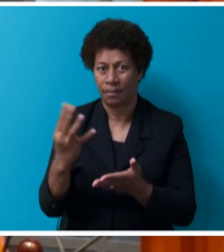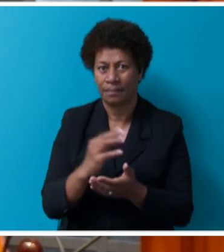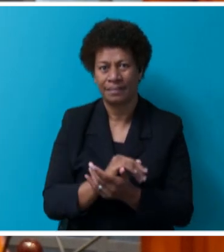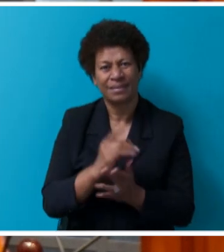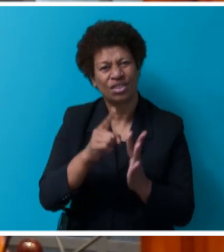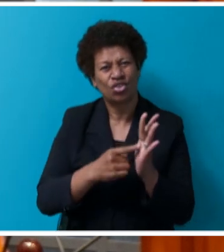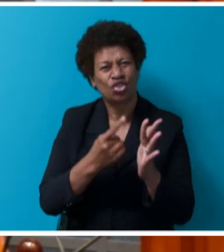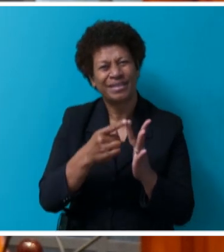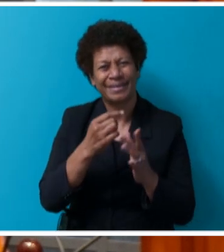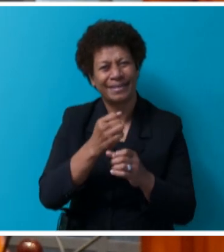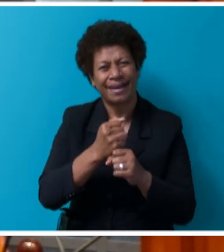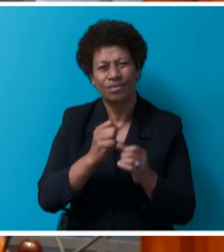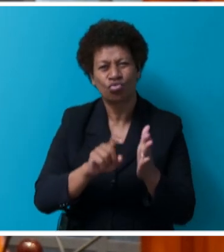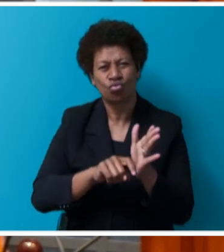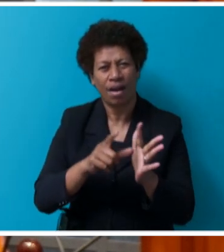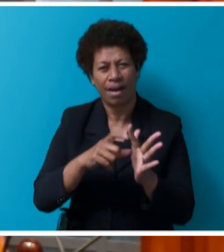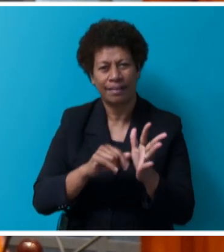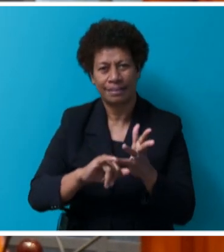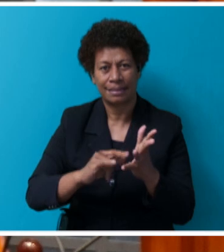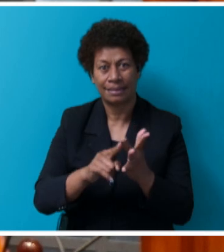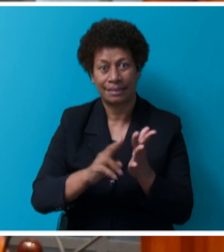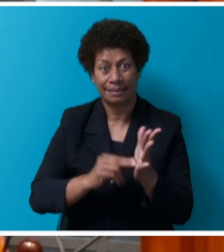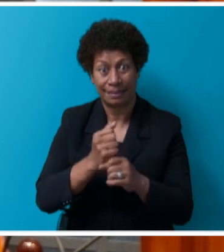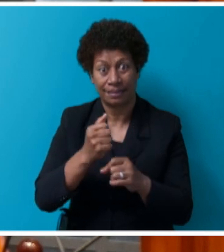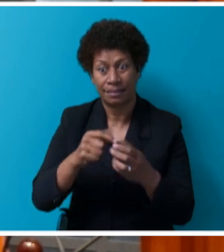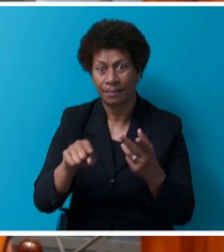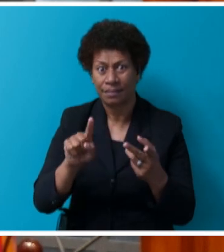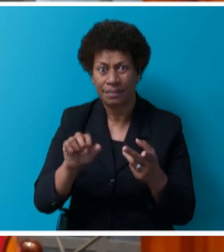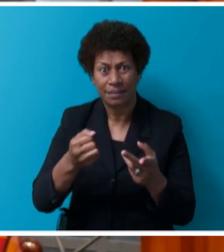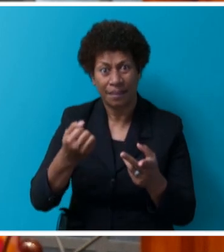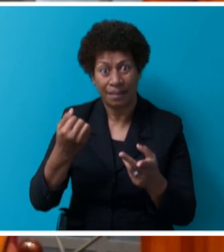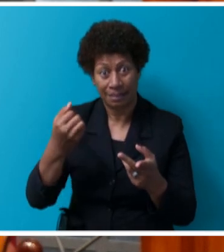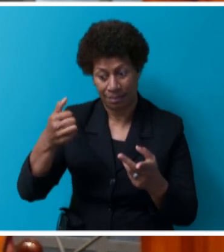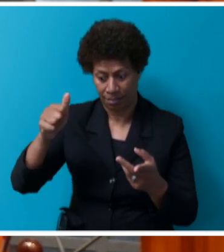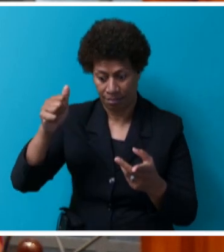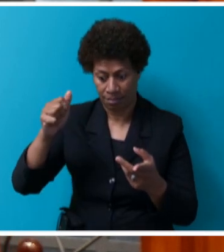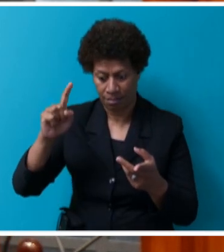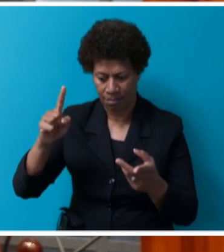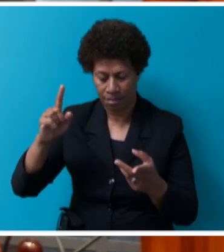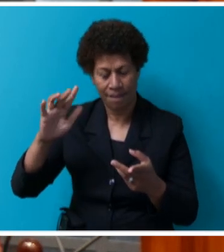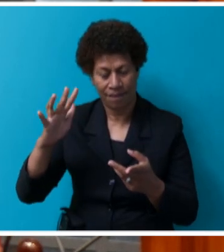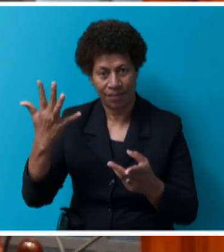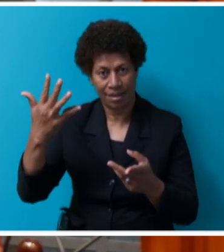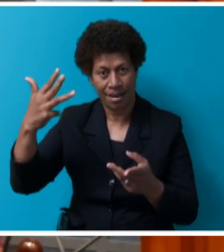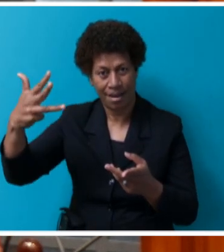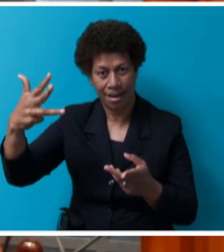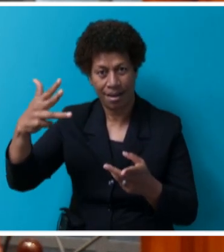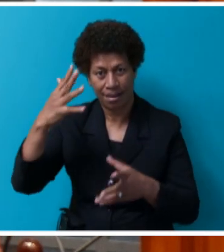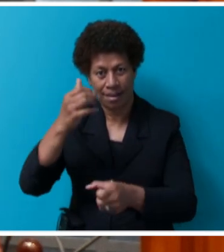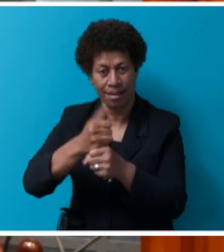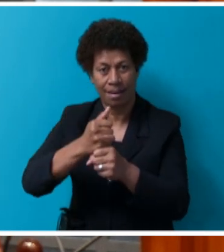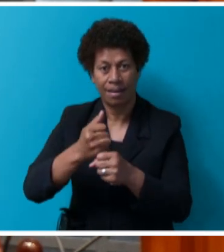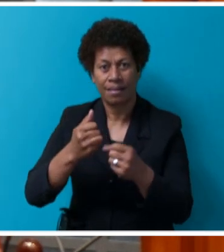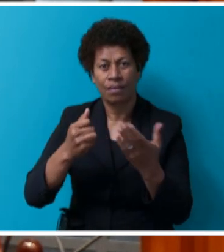Kindergarten, session 1, 59, and session 2, 59, a total of 118. Number of teachers,